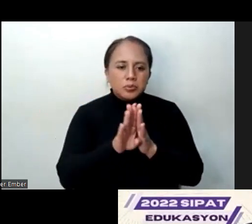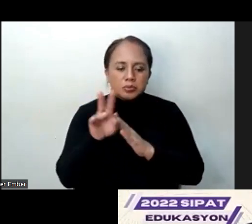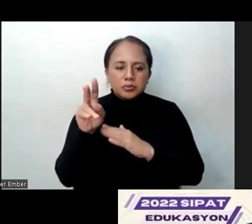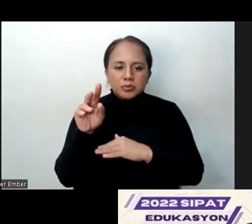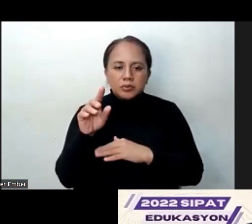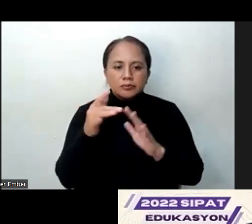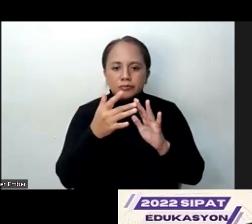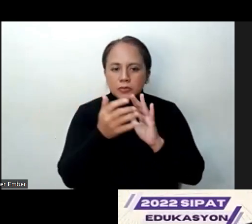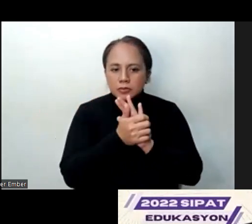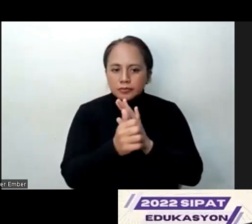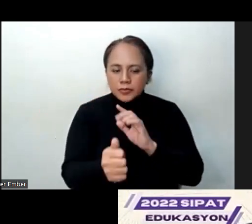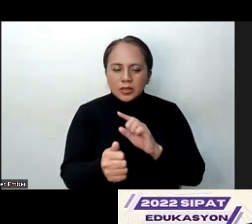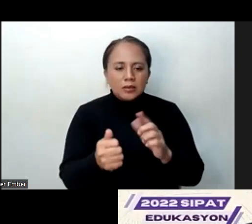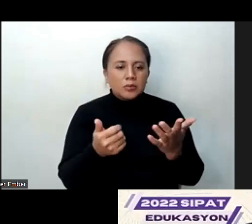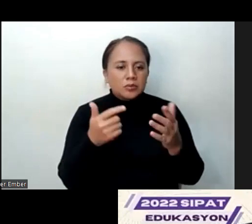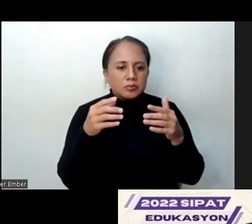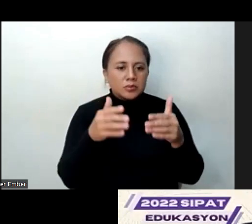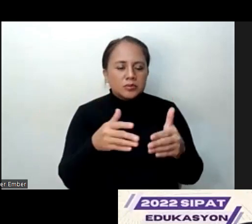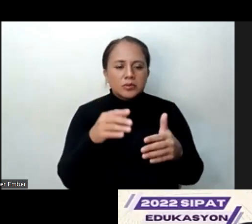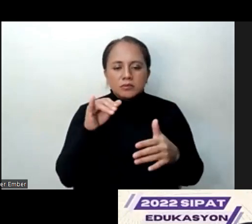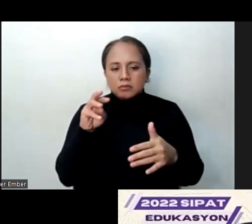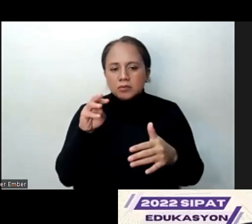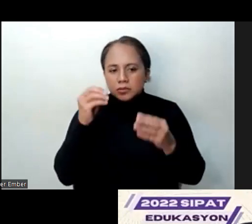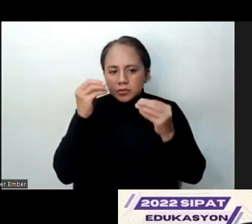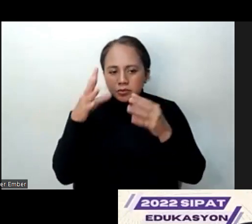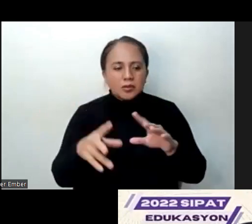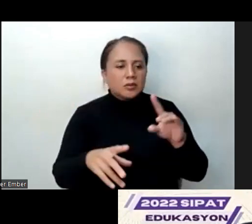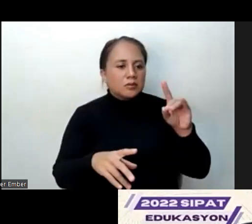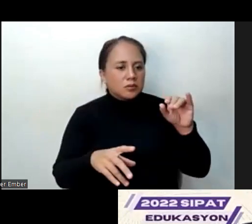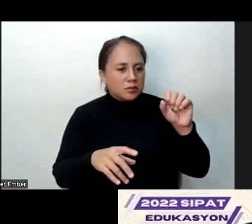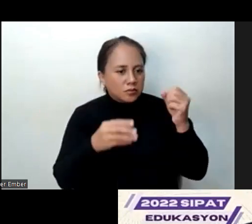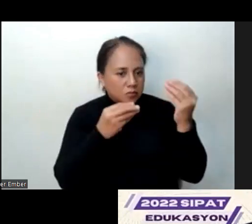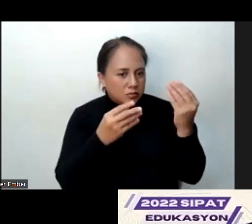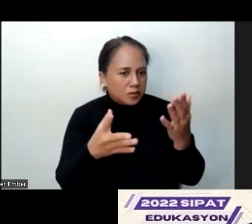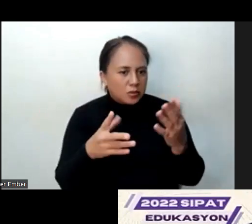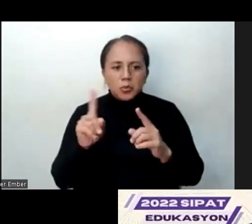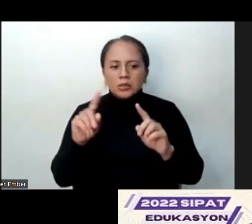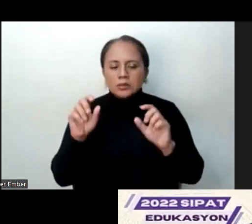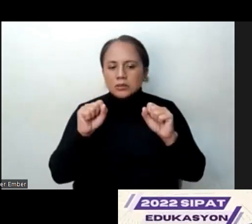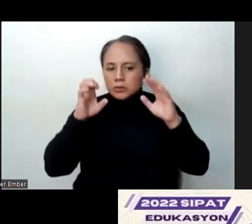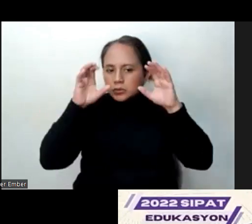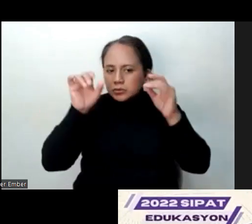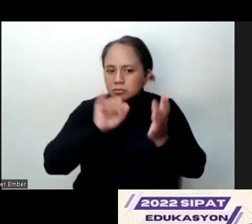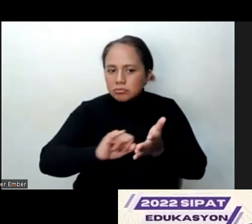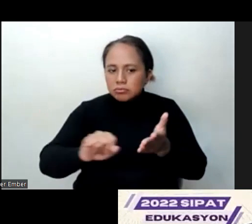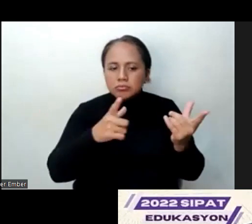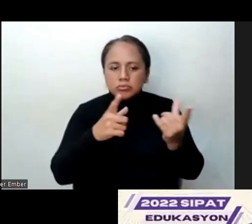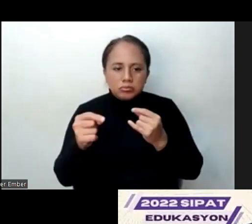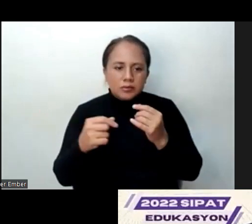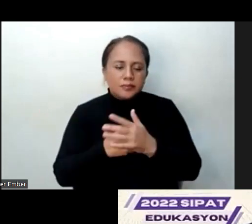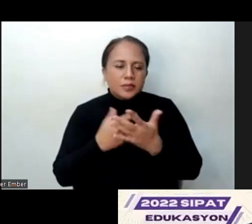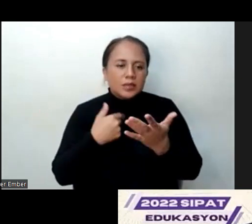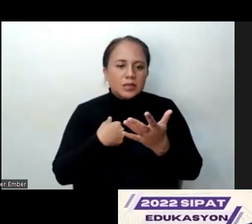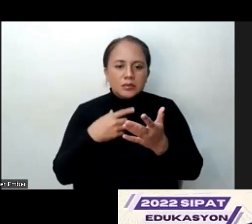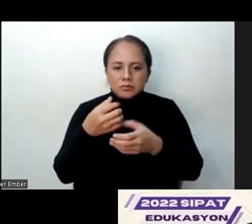digital competence, especially for misinformation and disinformation, what can educational institutions do in